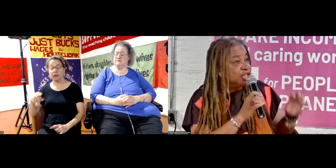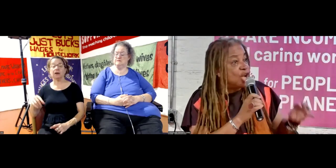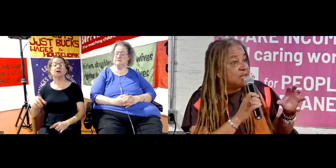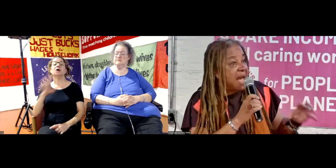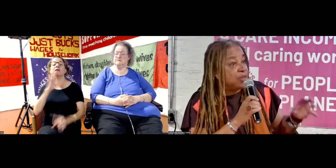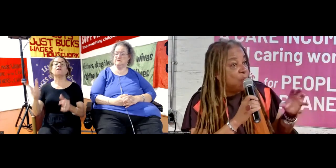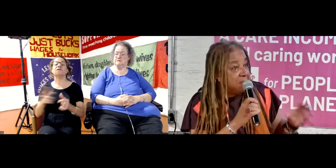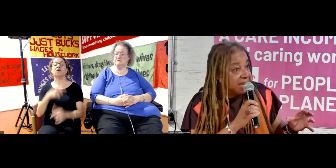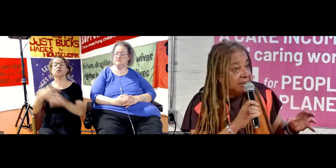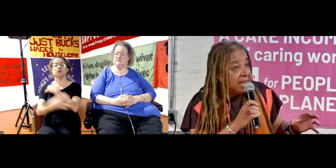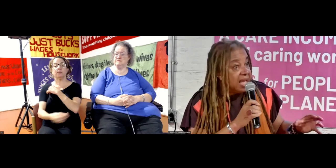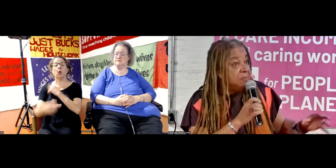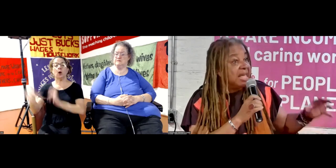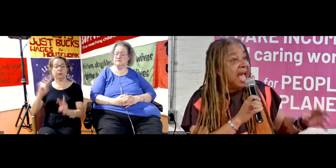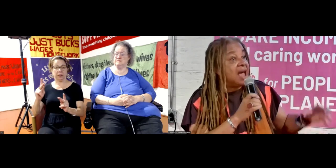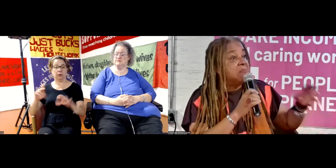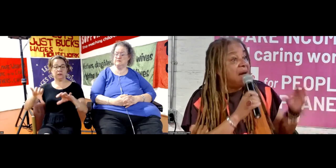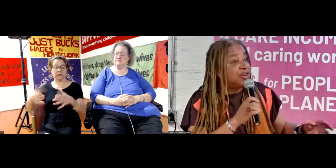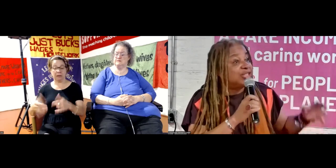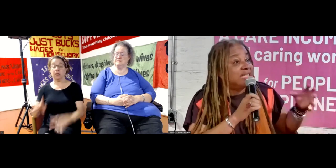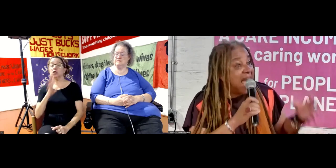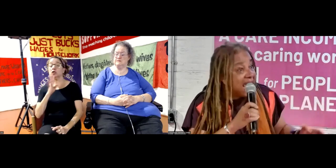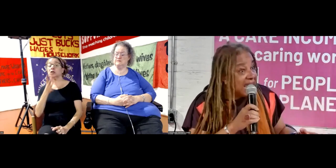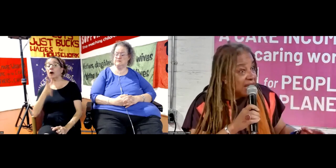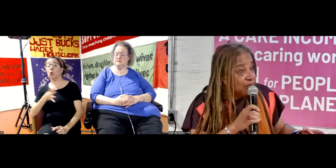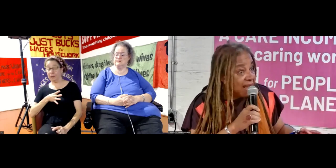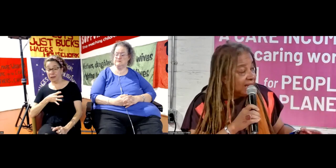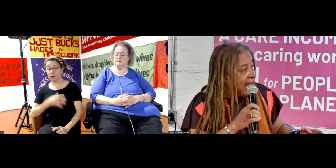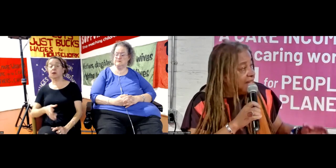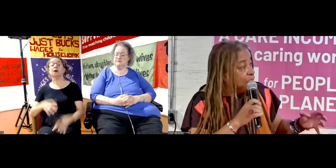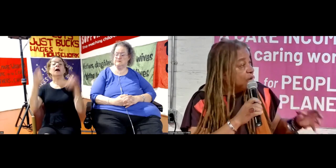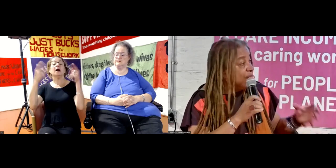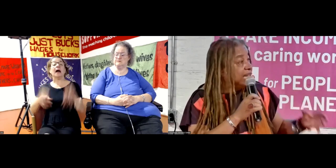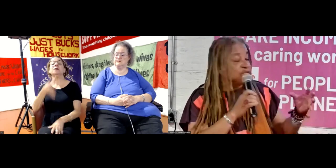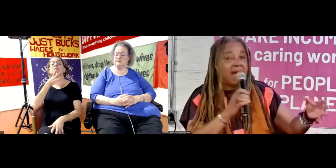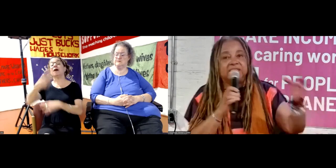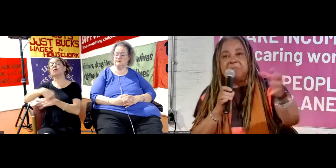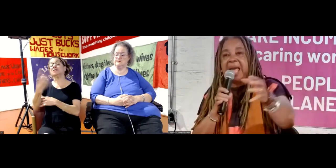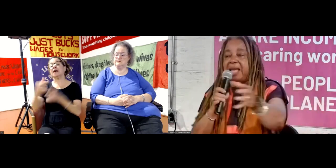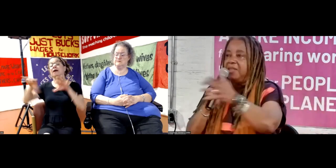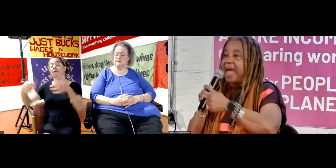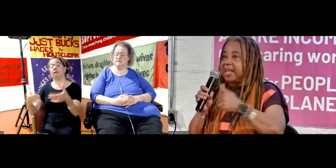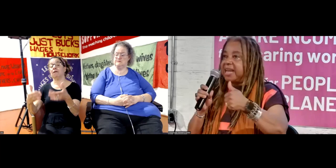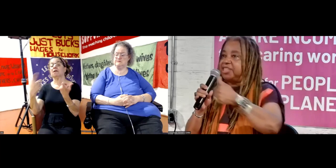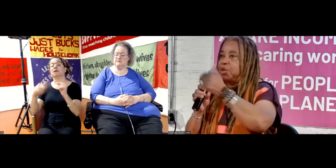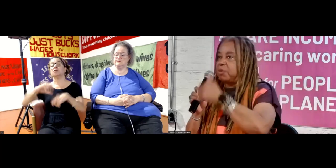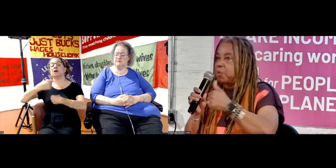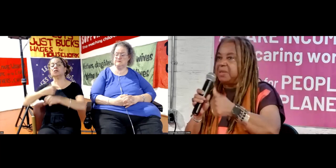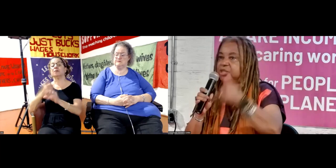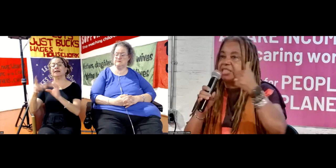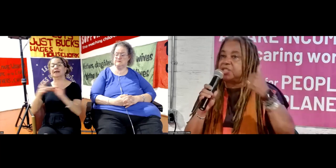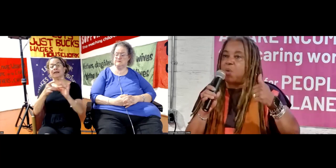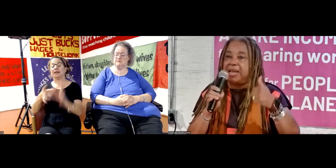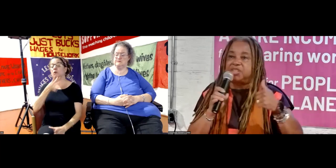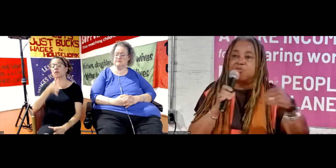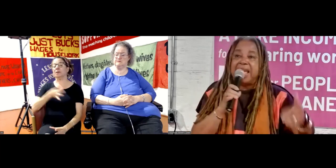and she talks about the women. It began on Mother's Day, right? And they were really trying to make that connection with women.